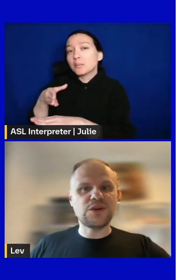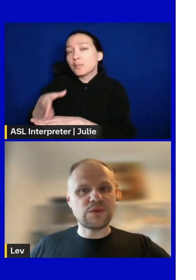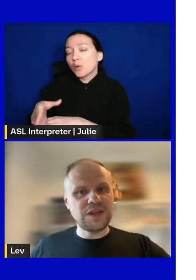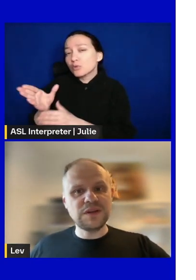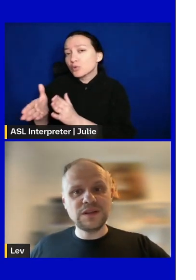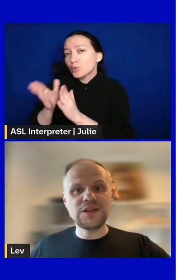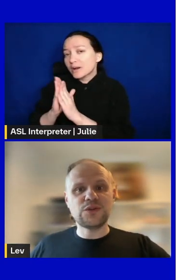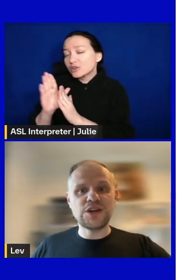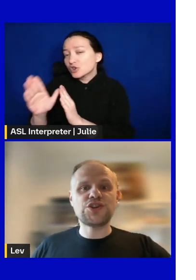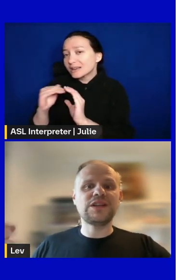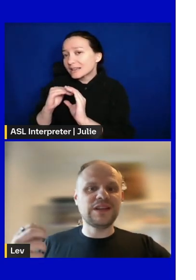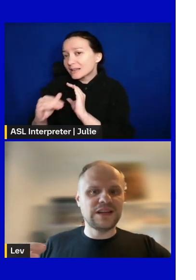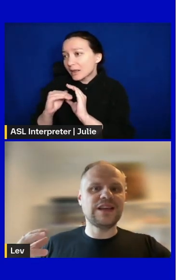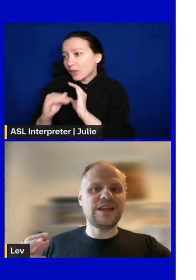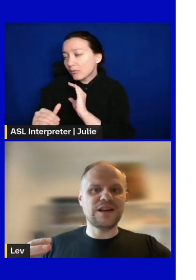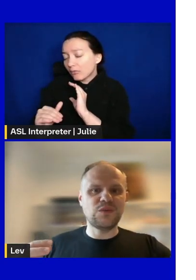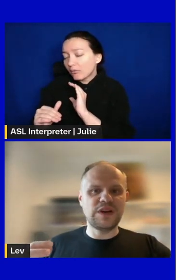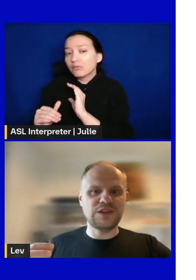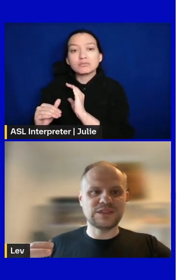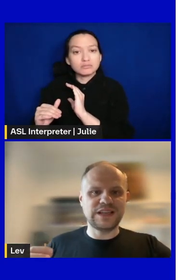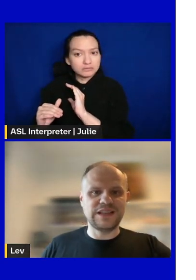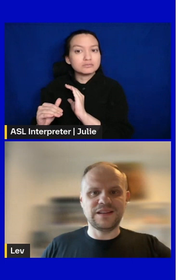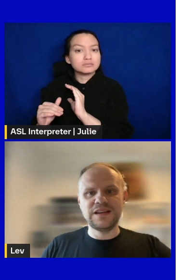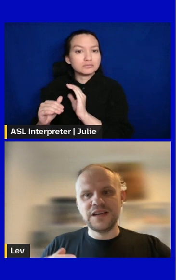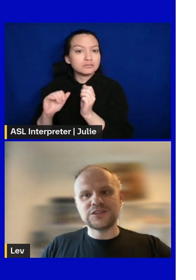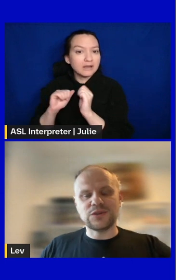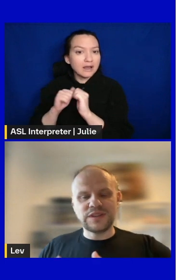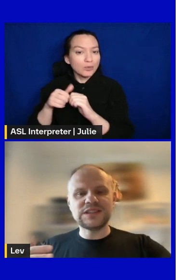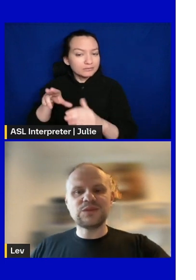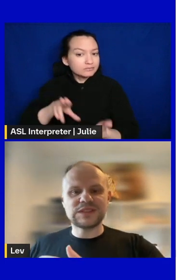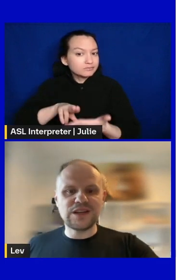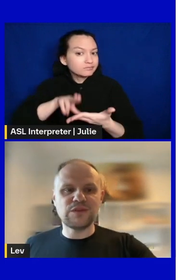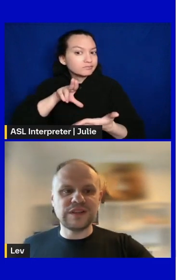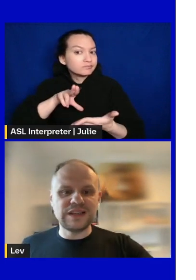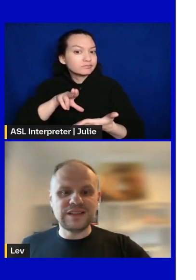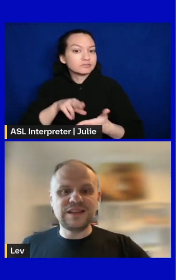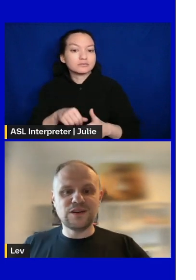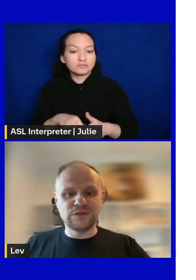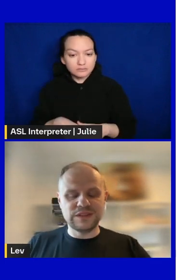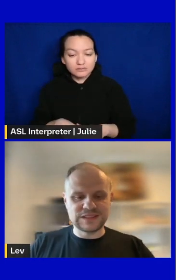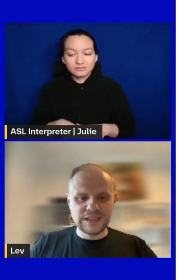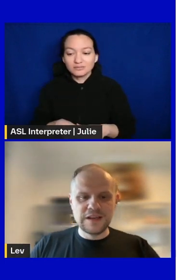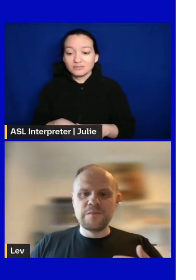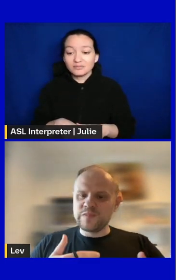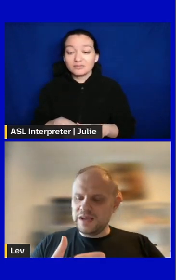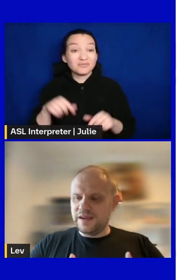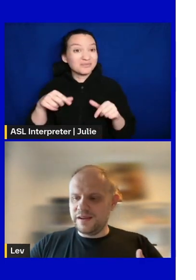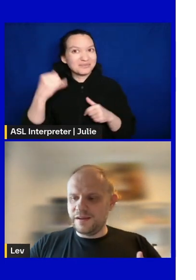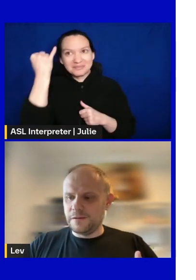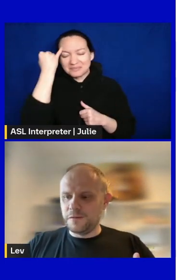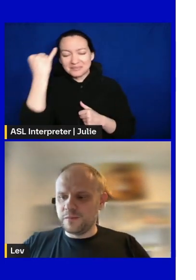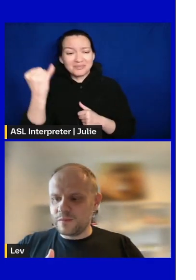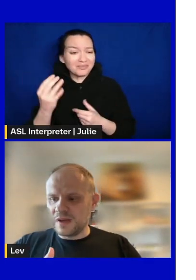with your email to actually get a way to sign in. So this was kind of the idea of this